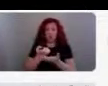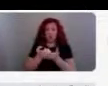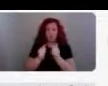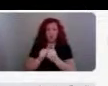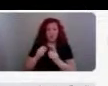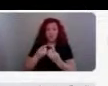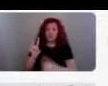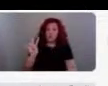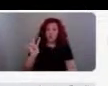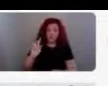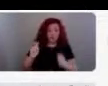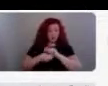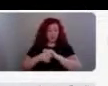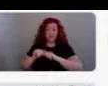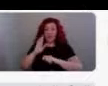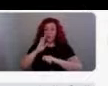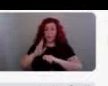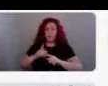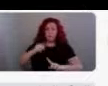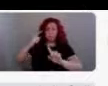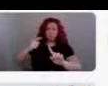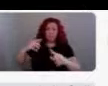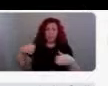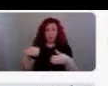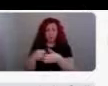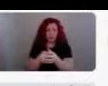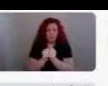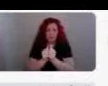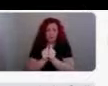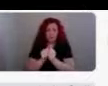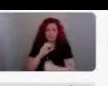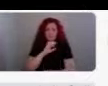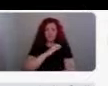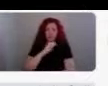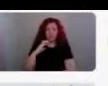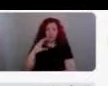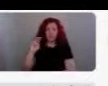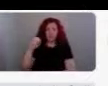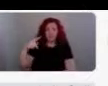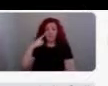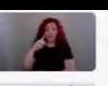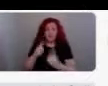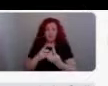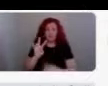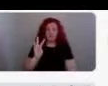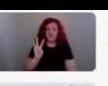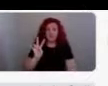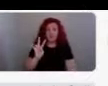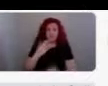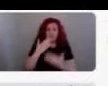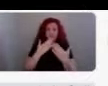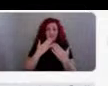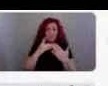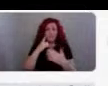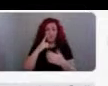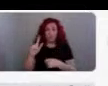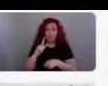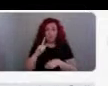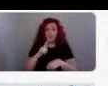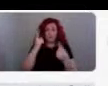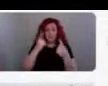also further the objective of compactness in the congressional maps for district six and seven i thank you very much for your